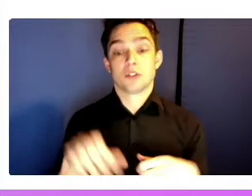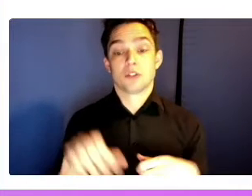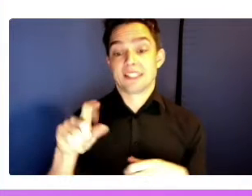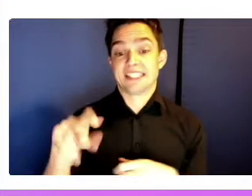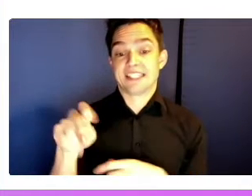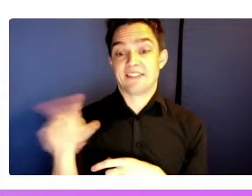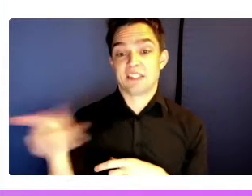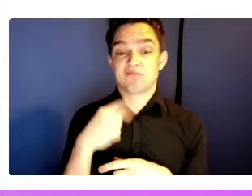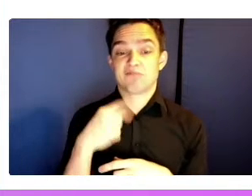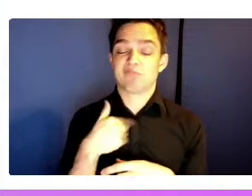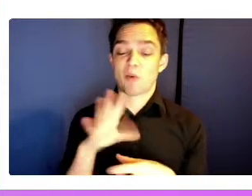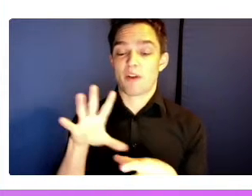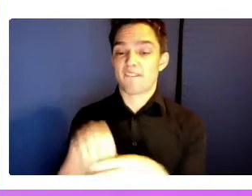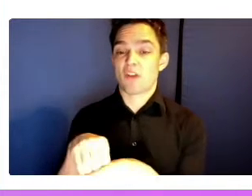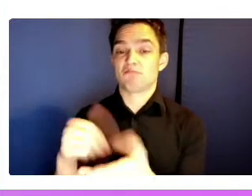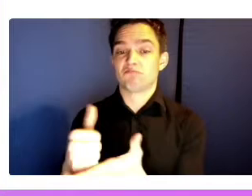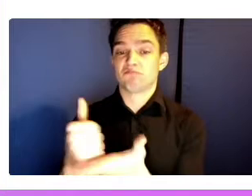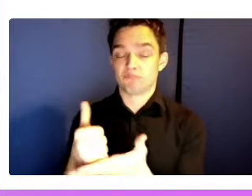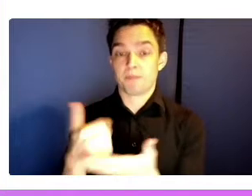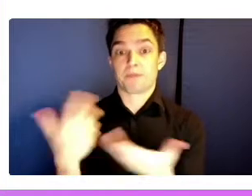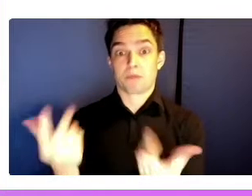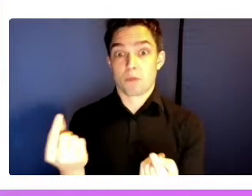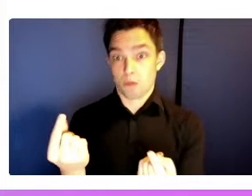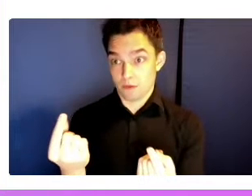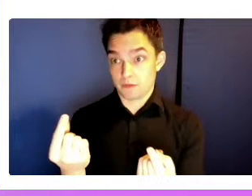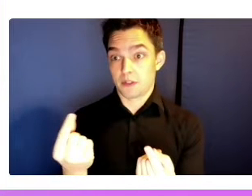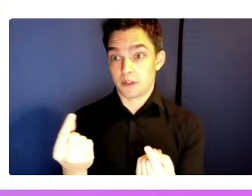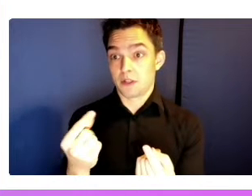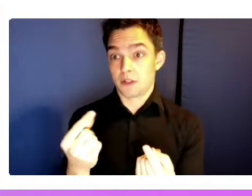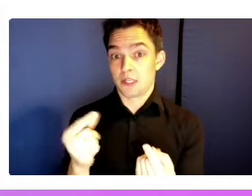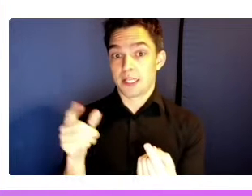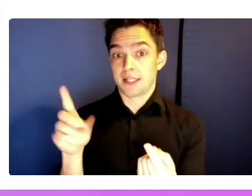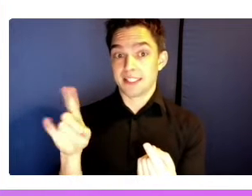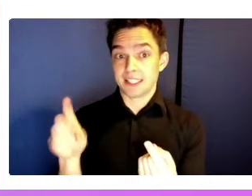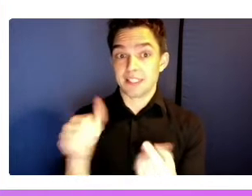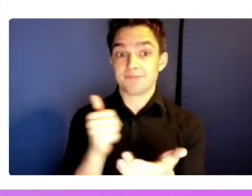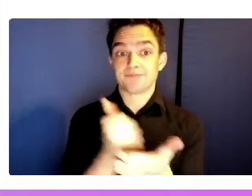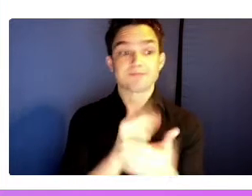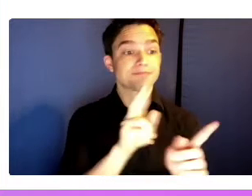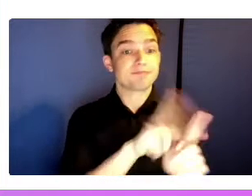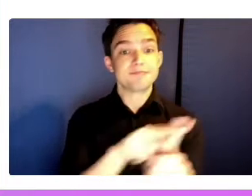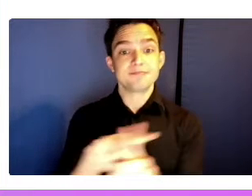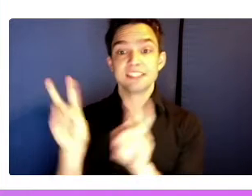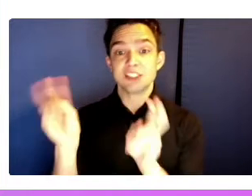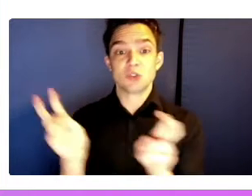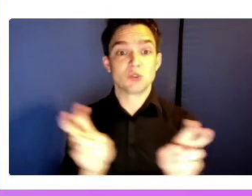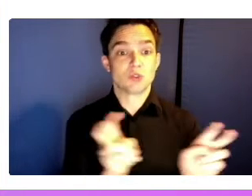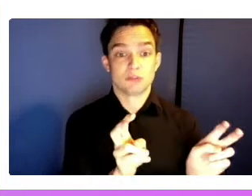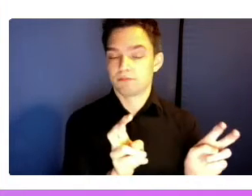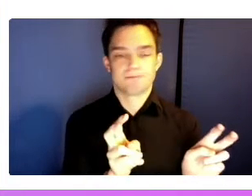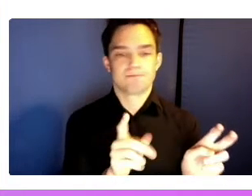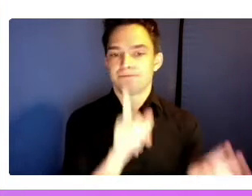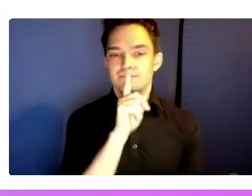I'm going to get involved. And what did he do? Did he start triaging issues? Did he start assigning issues? No. He read through